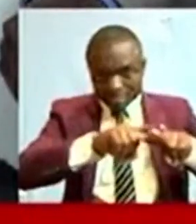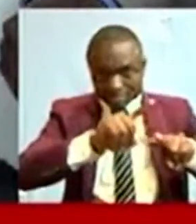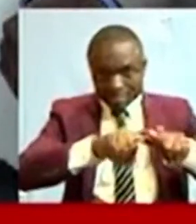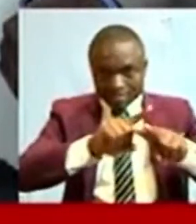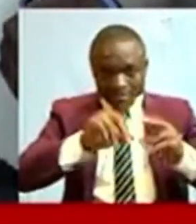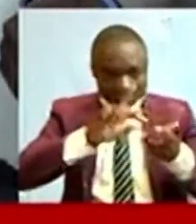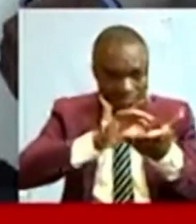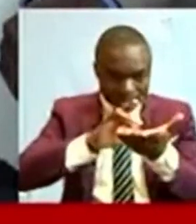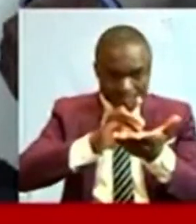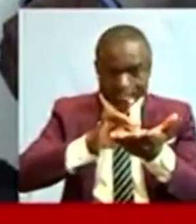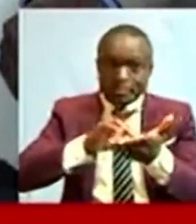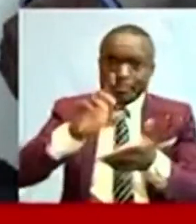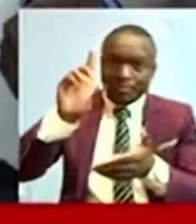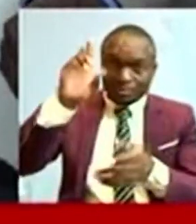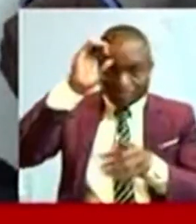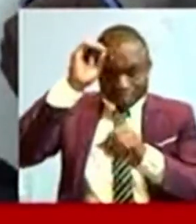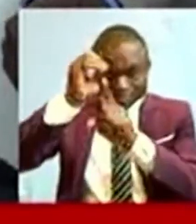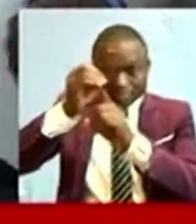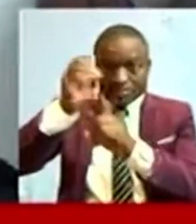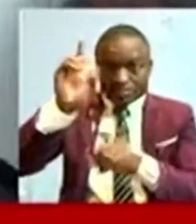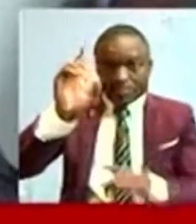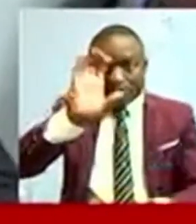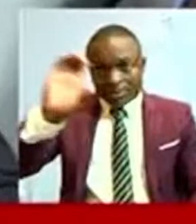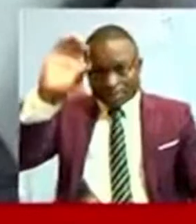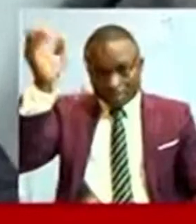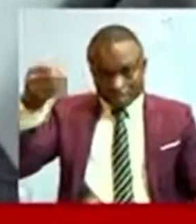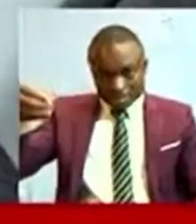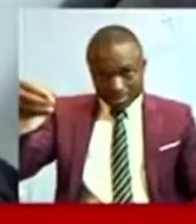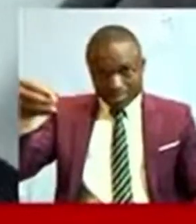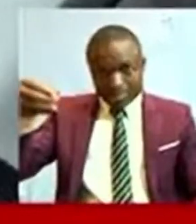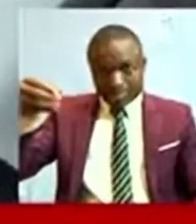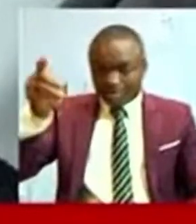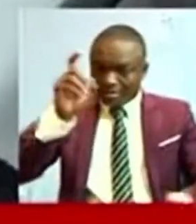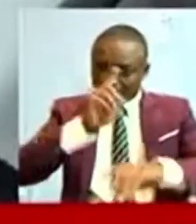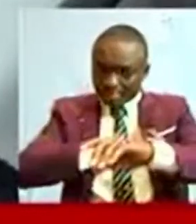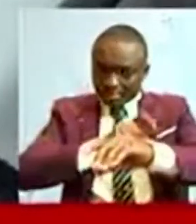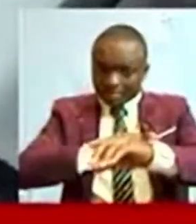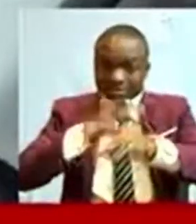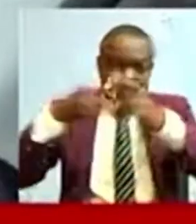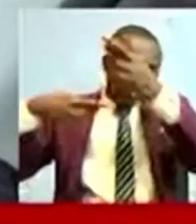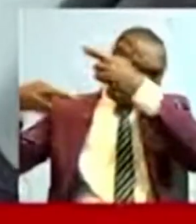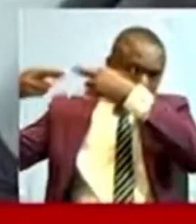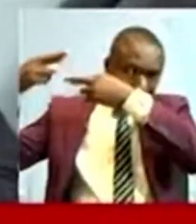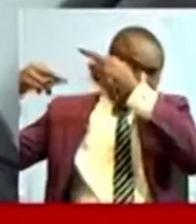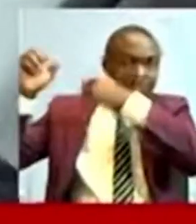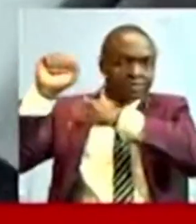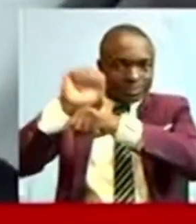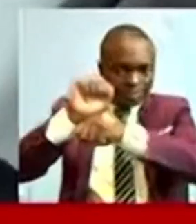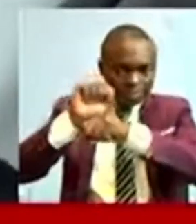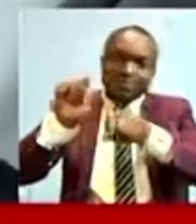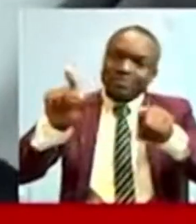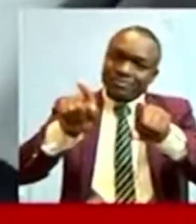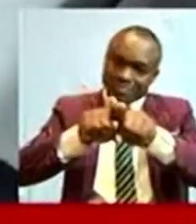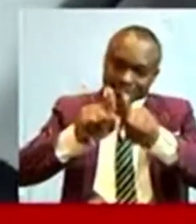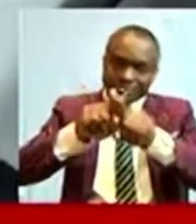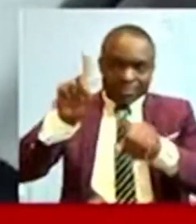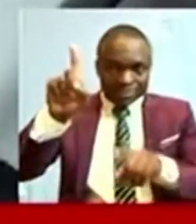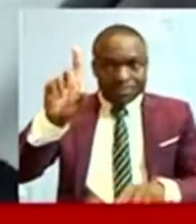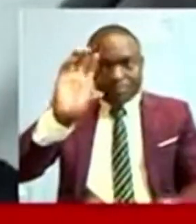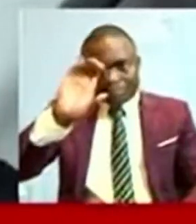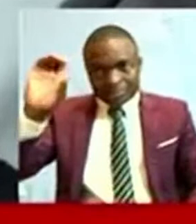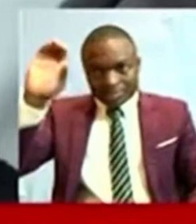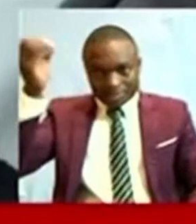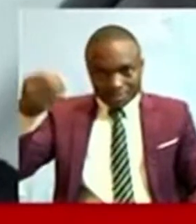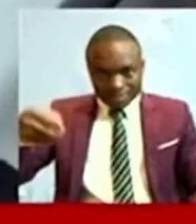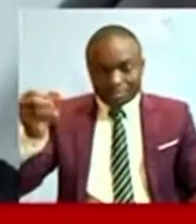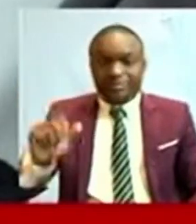target was 100%, and at the time of review, the performance was also at 100%.